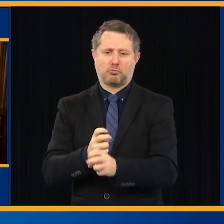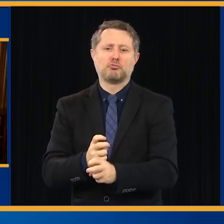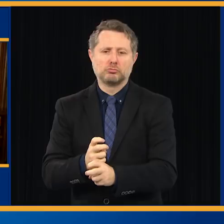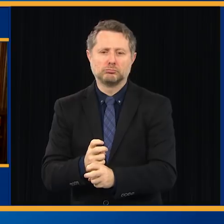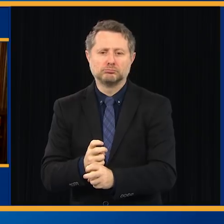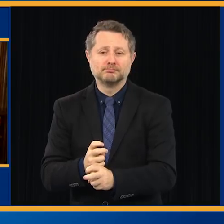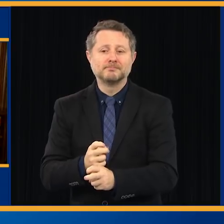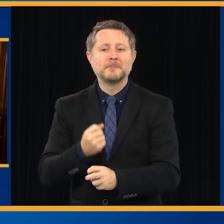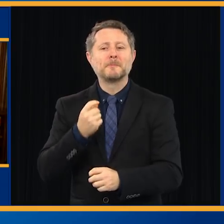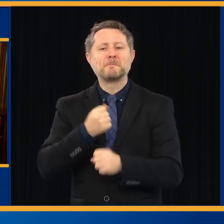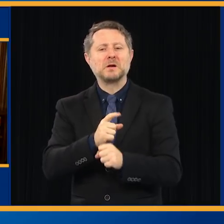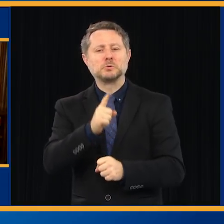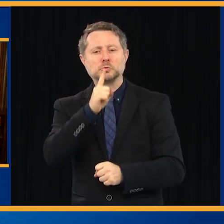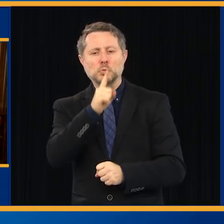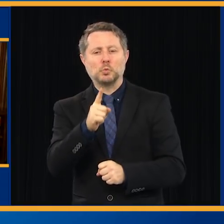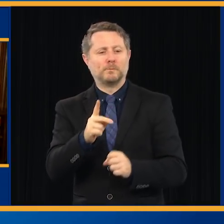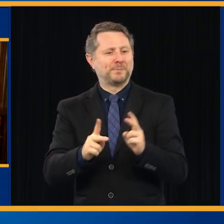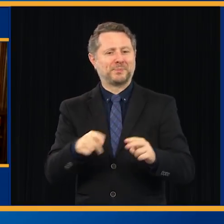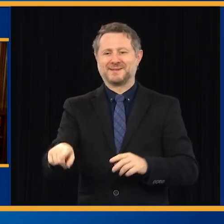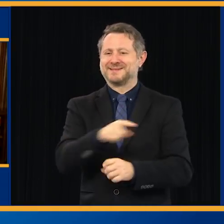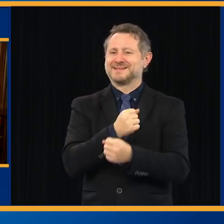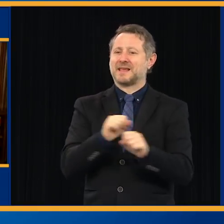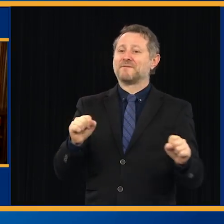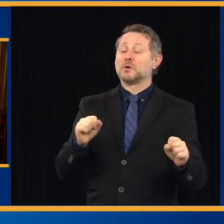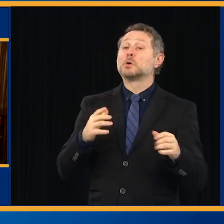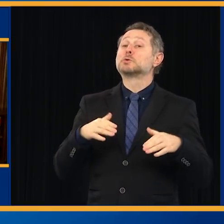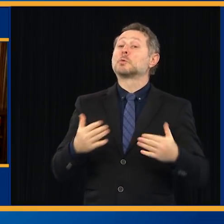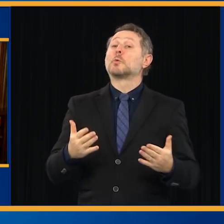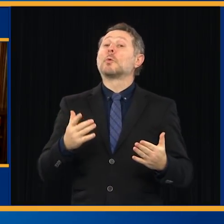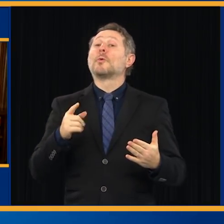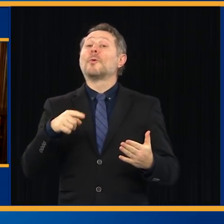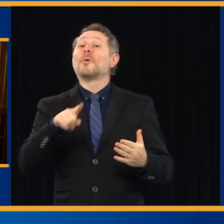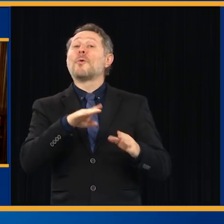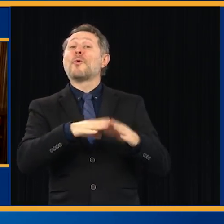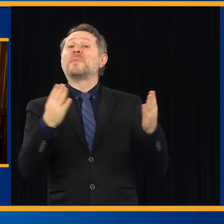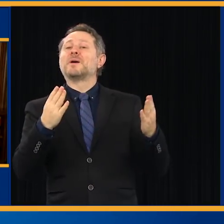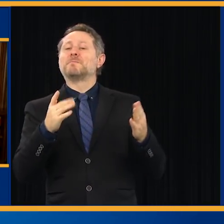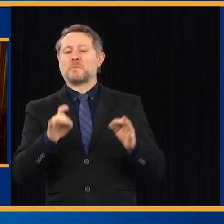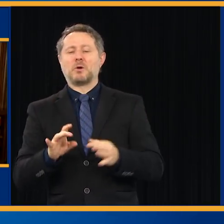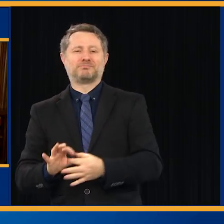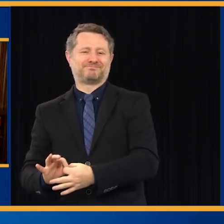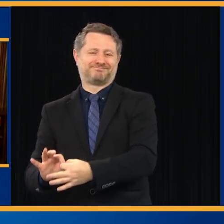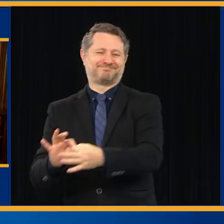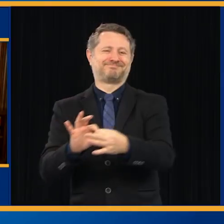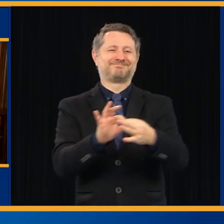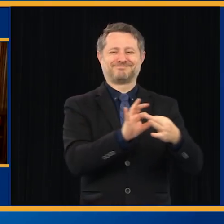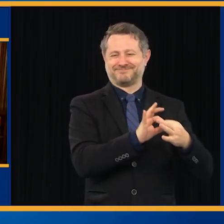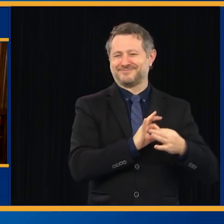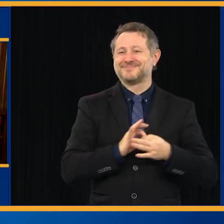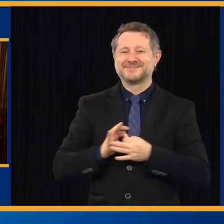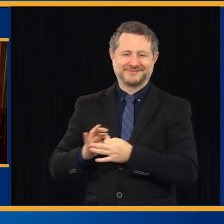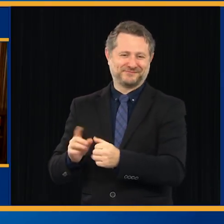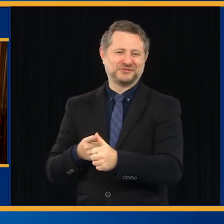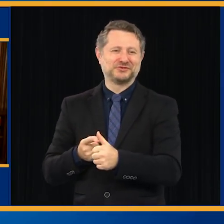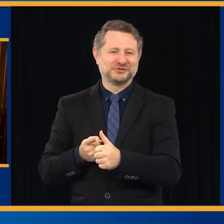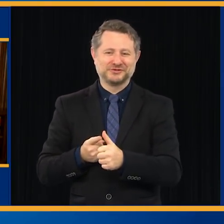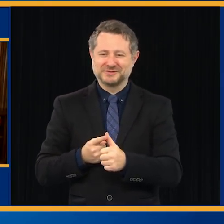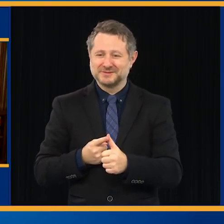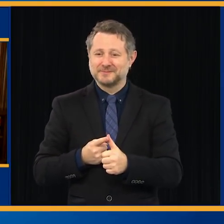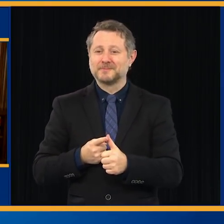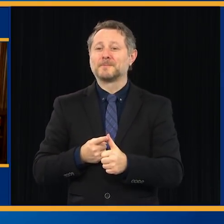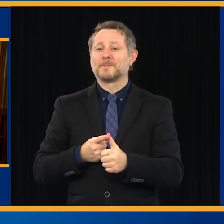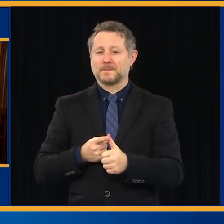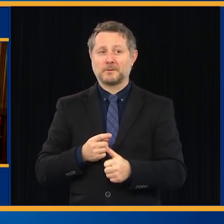And we will do that working together and with the expertise that this coalition and the purchasing power,